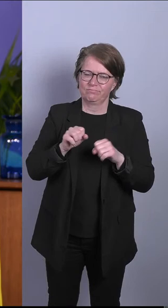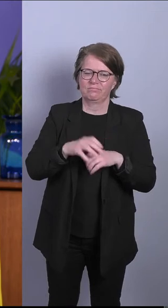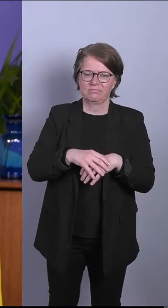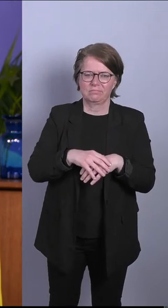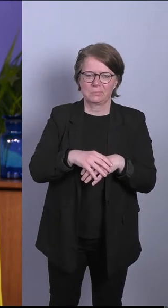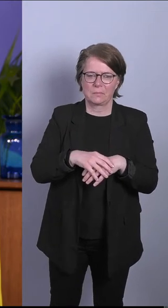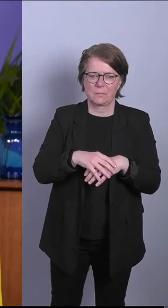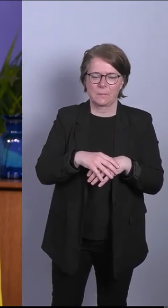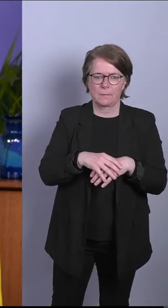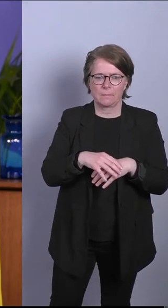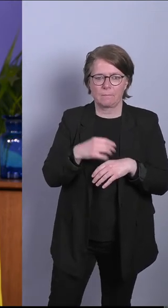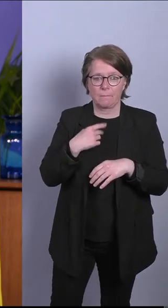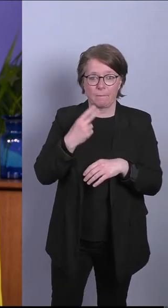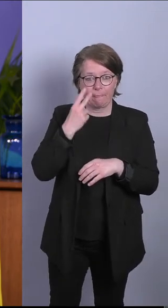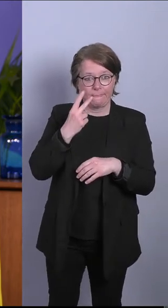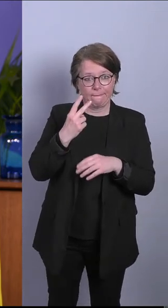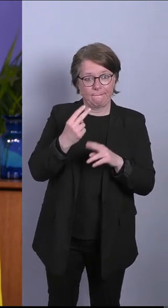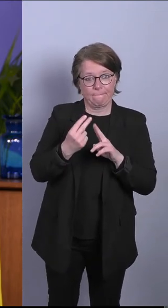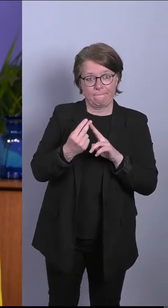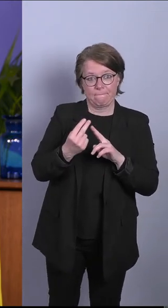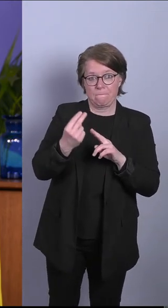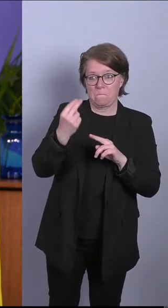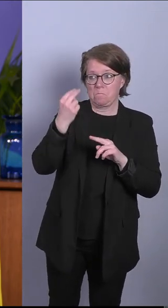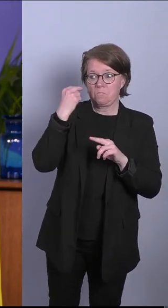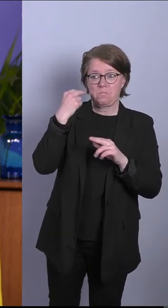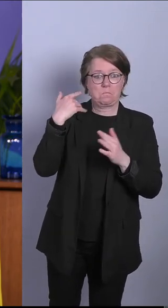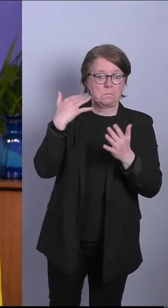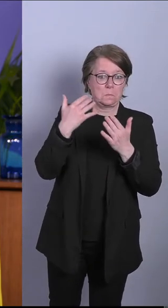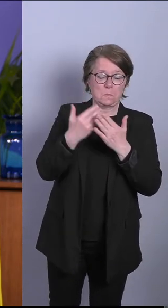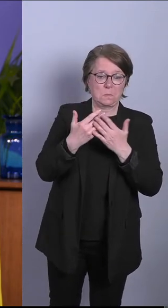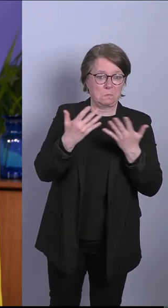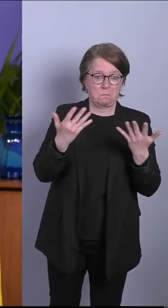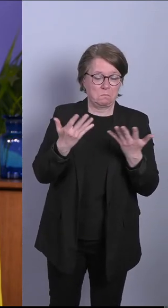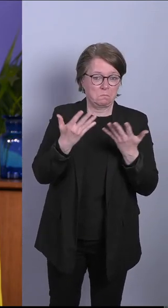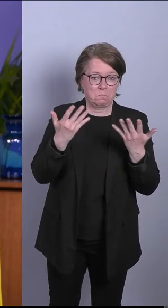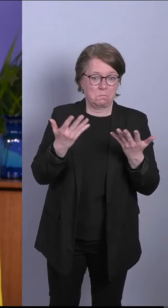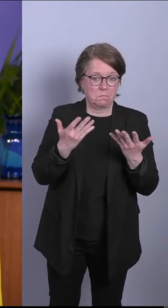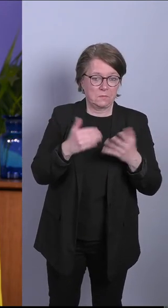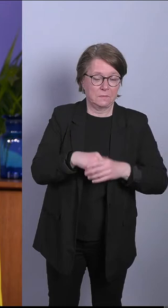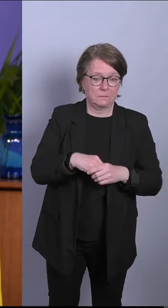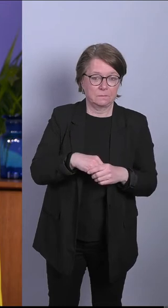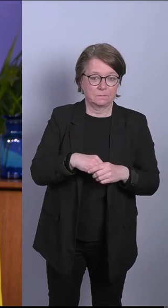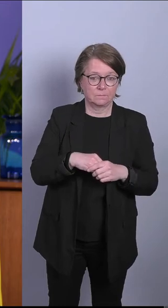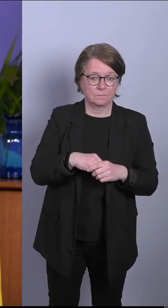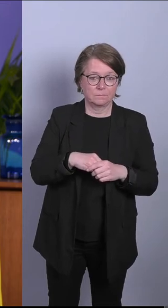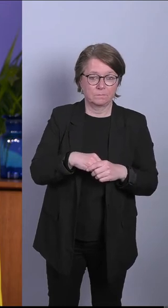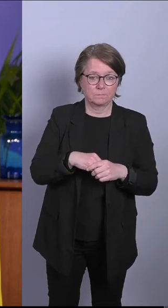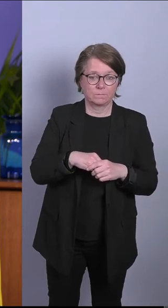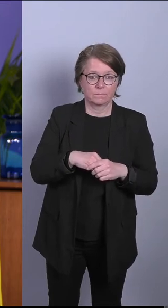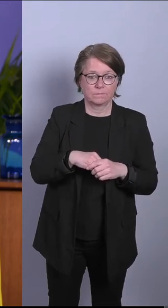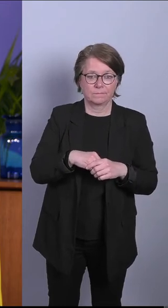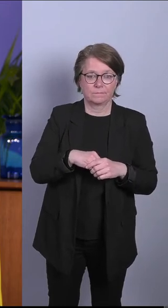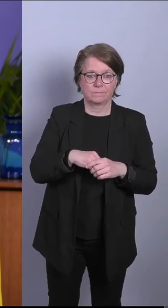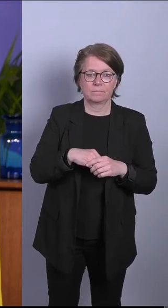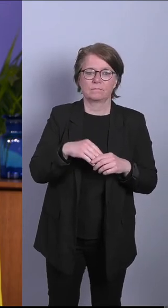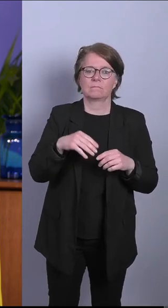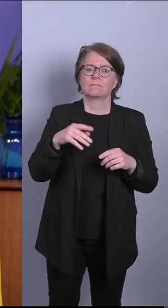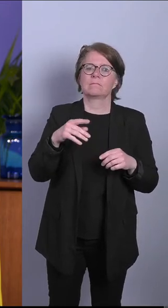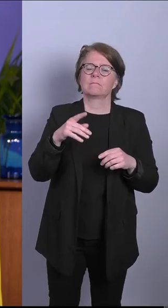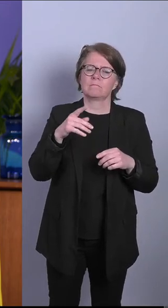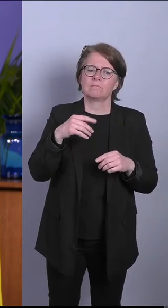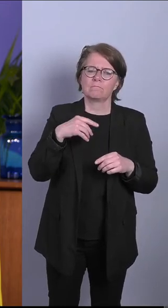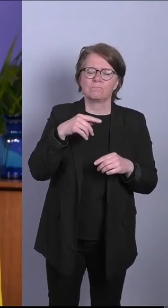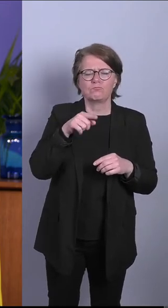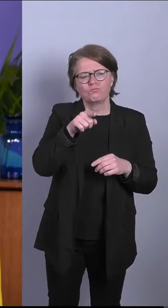and every volunteer who have come on board, because without these volunteers, it's